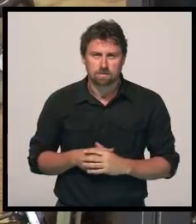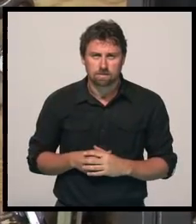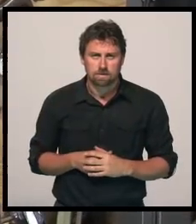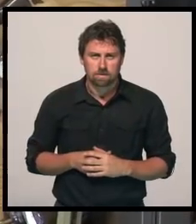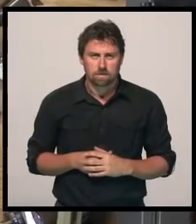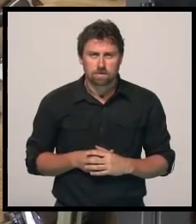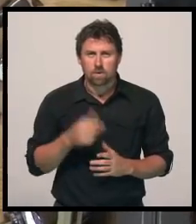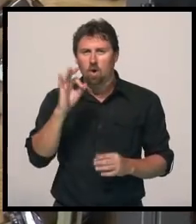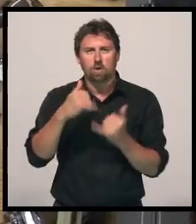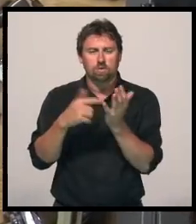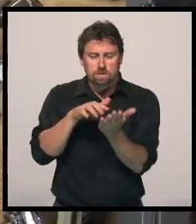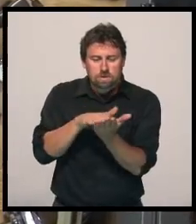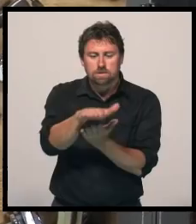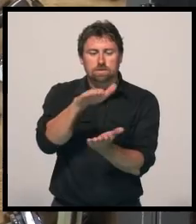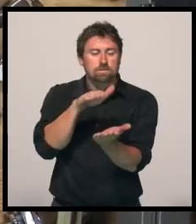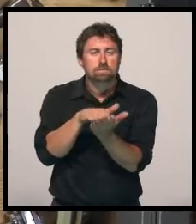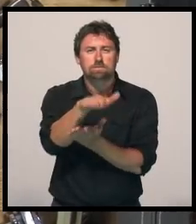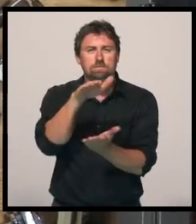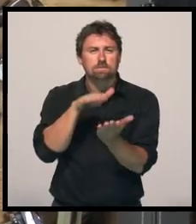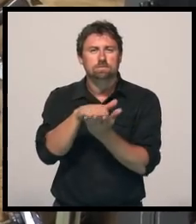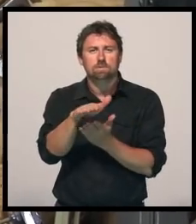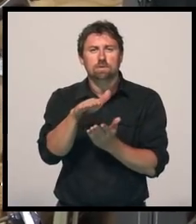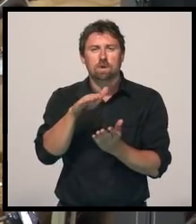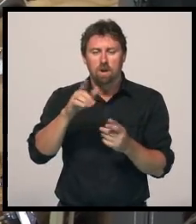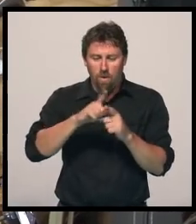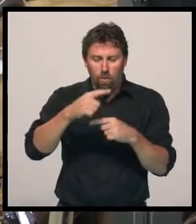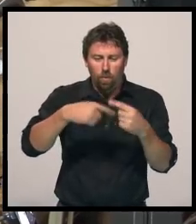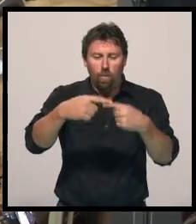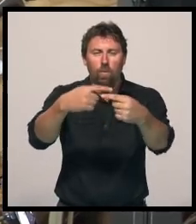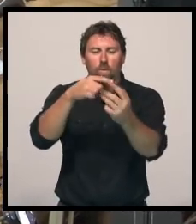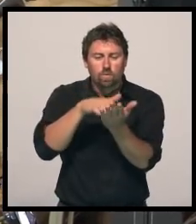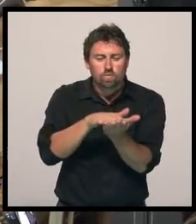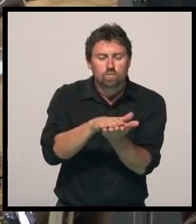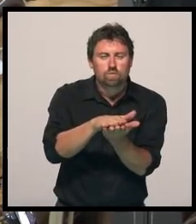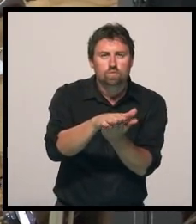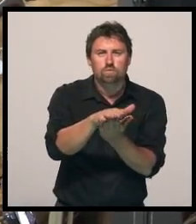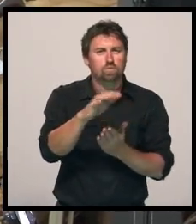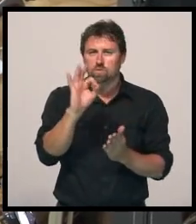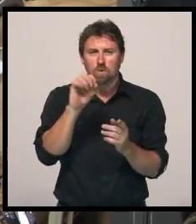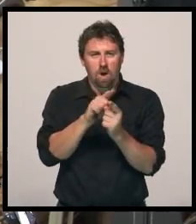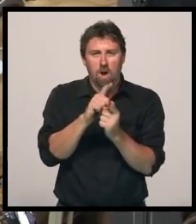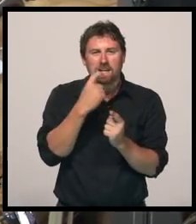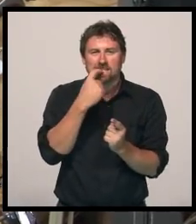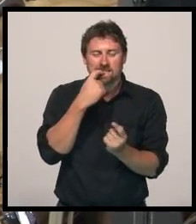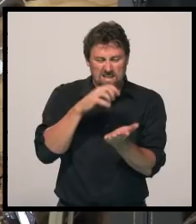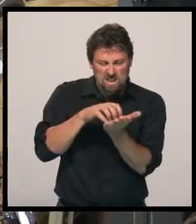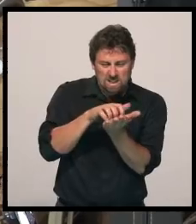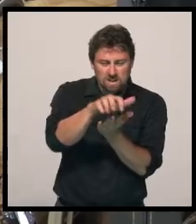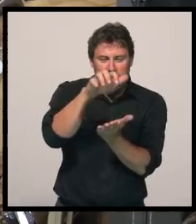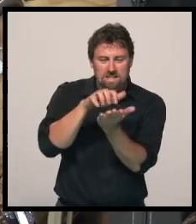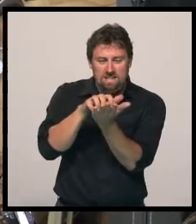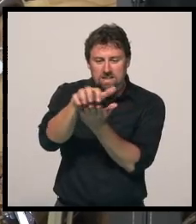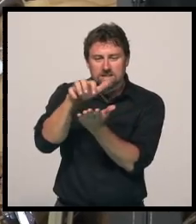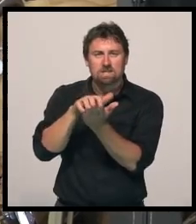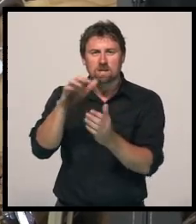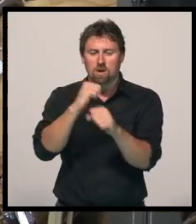it does, it doesn't just plane the timber normally in wide bits. It's very small indentations taking